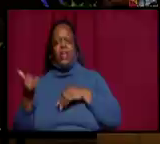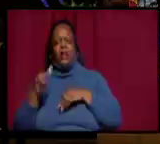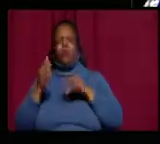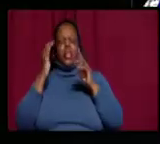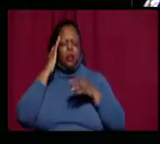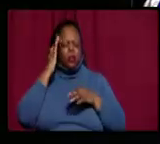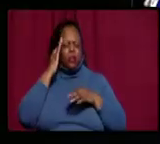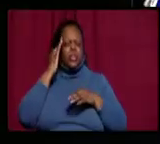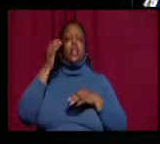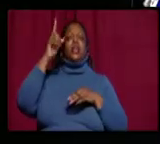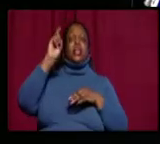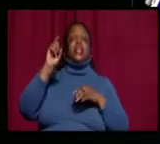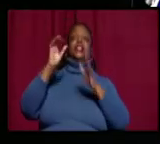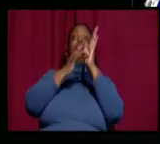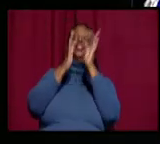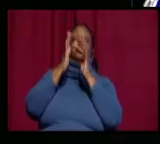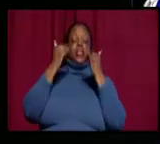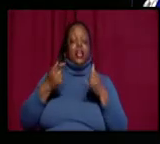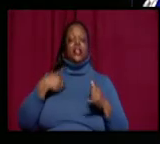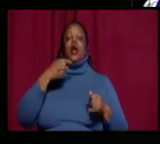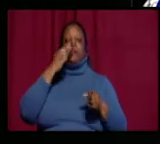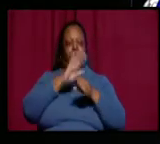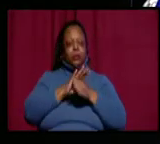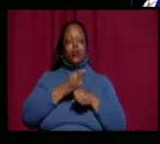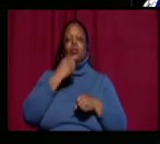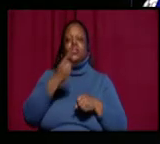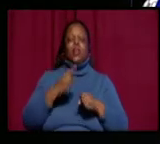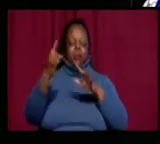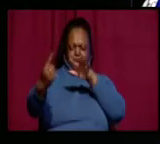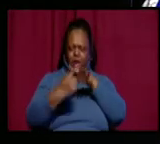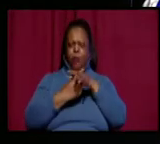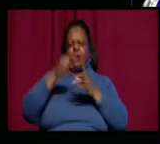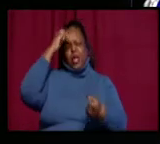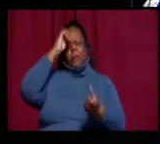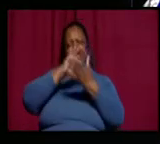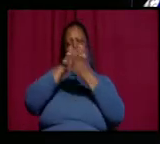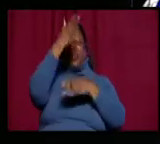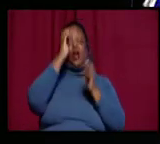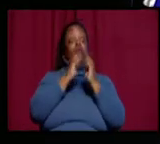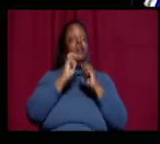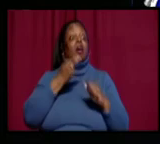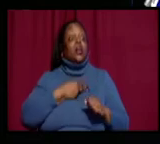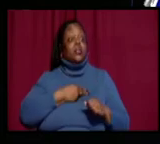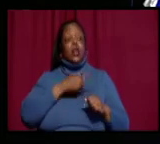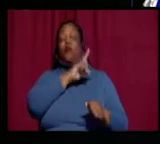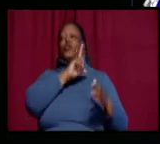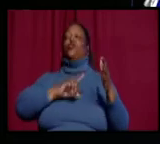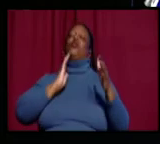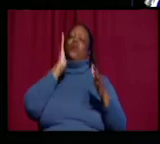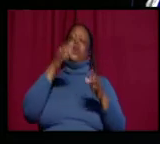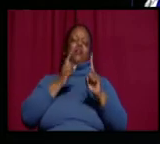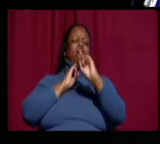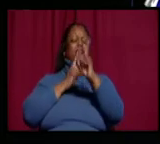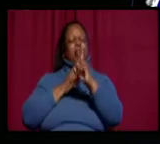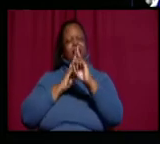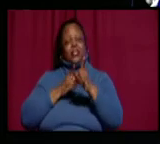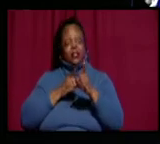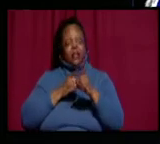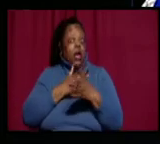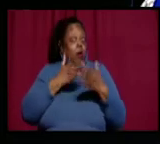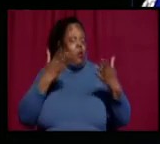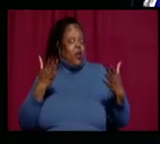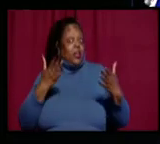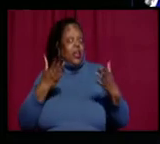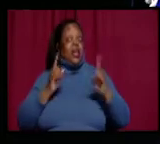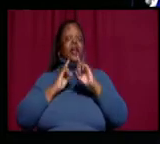breakthrough on tonight, I guarantee you, if you just tell them to come on and believe God with us, that the Lord will answer. And guess what?